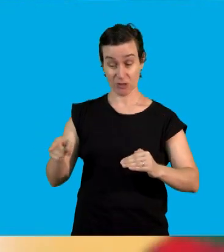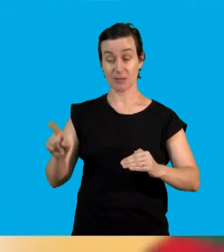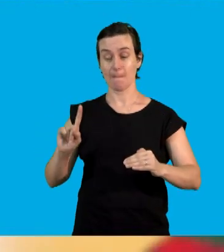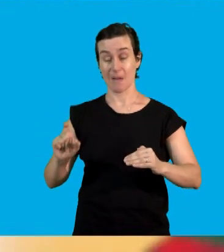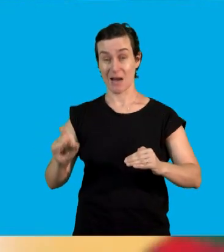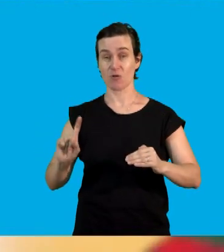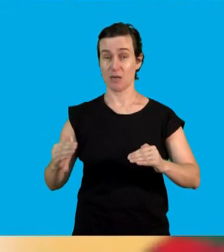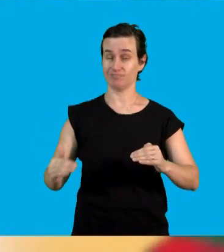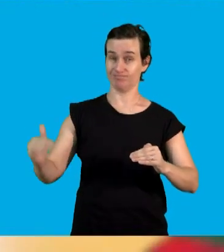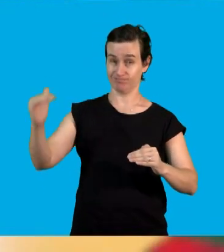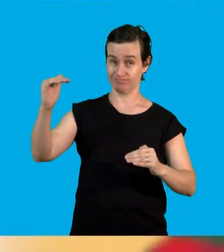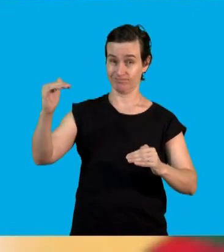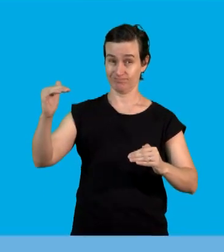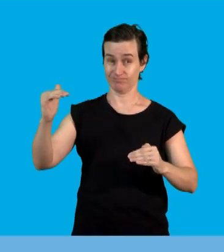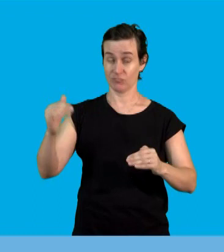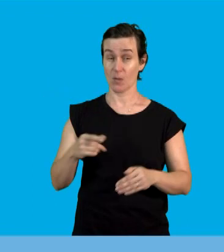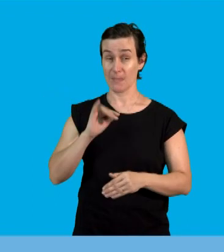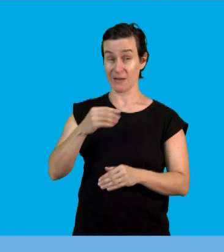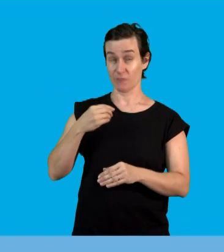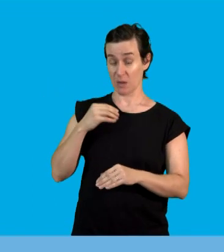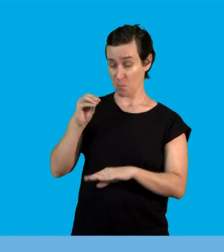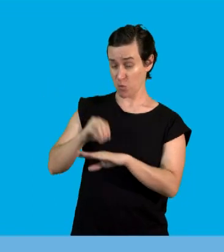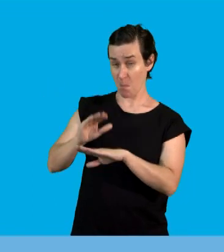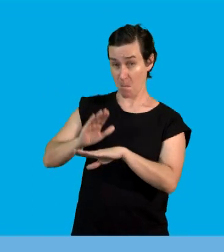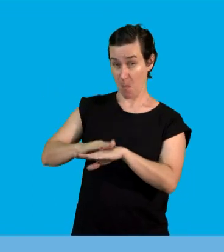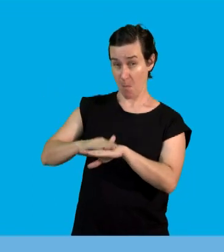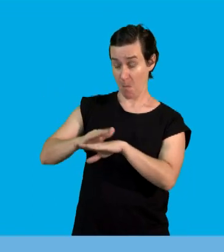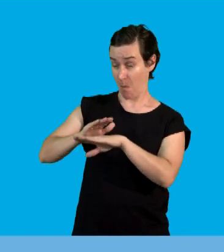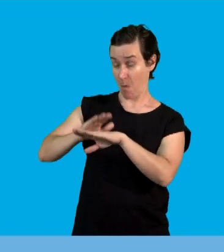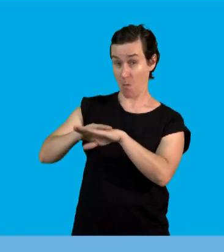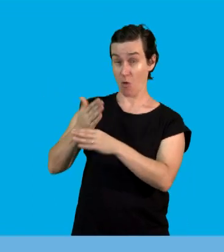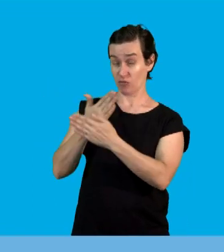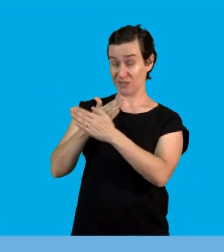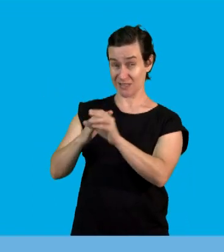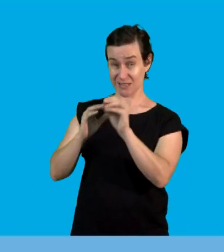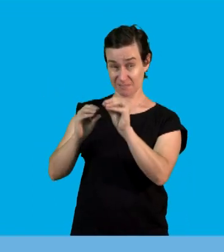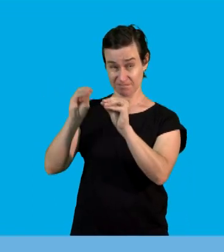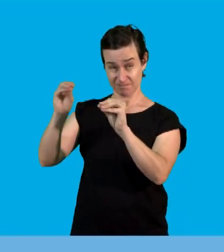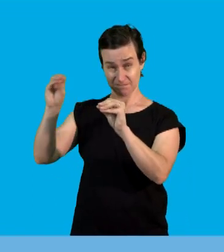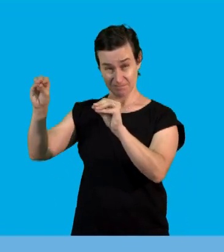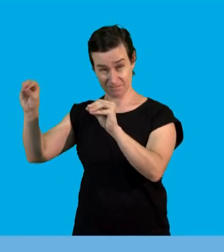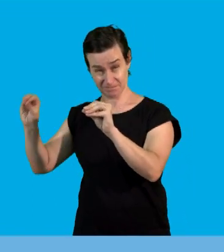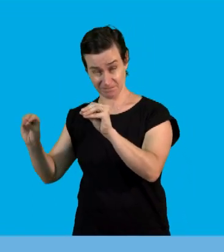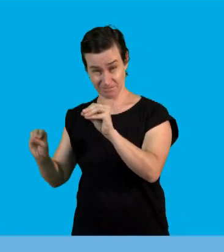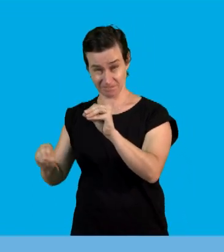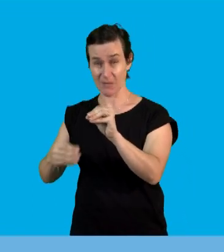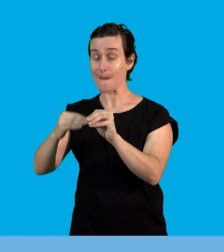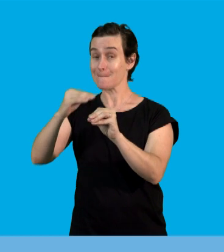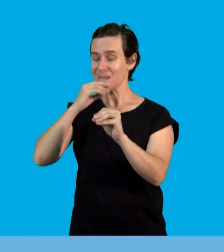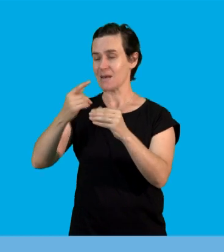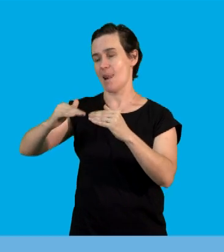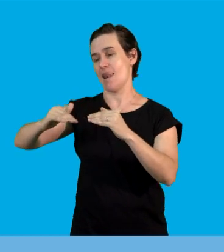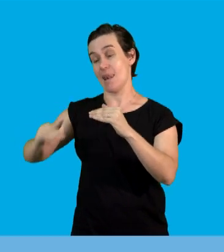one must increase. So by adding resistors in parallel, we are decreasing the